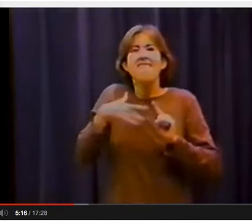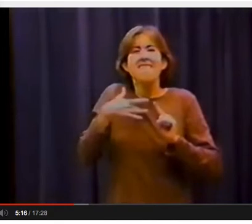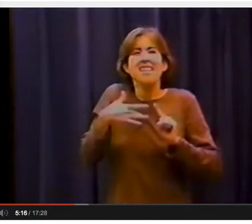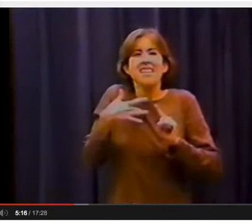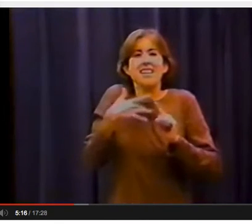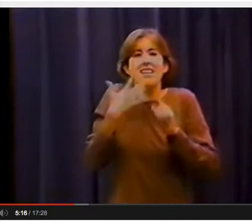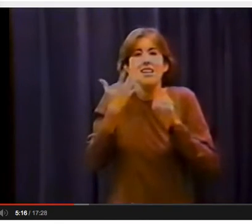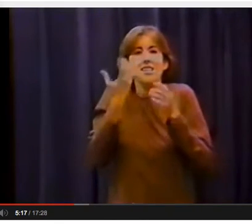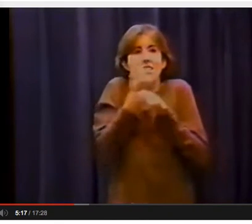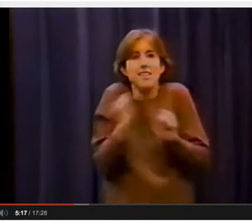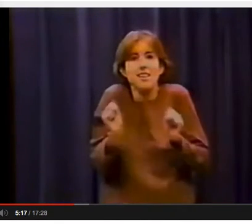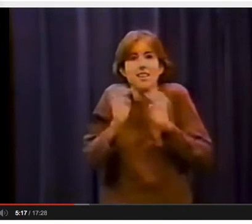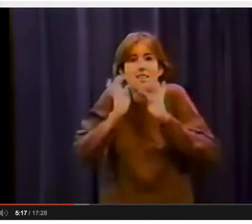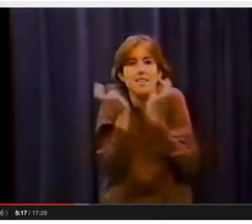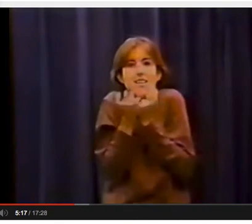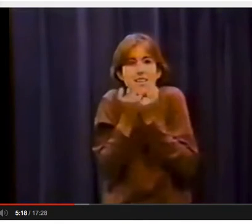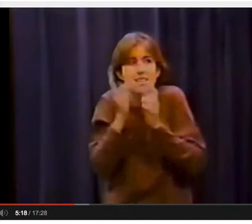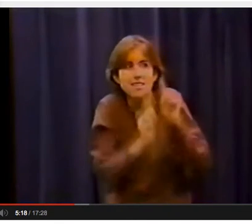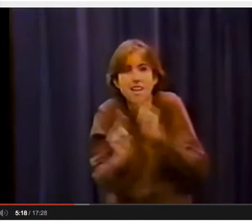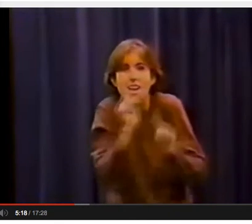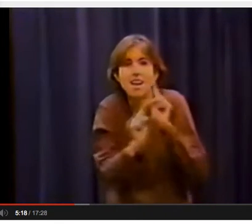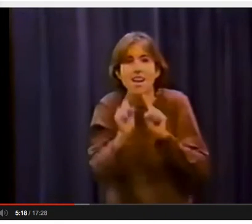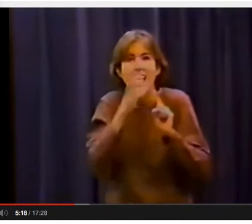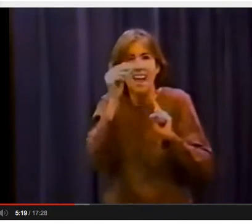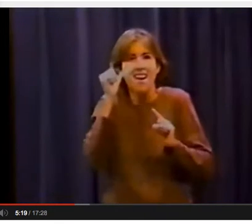Most of the parents don't sign, and they feel